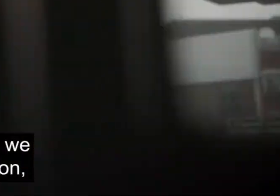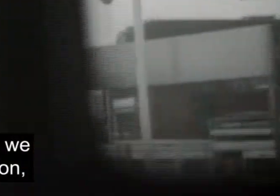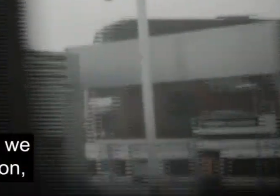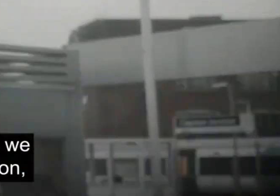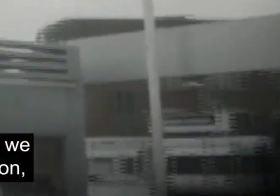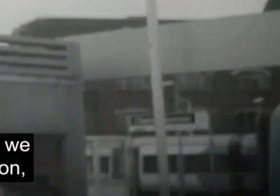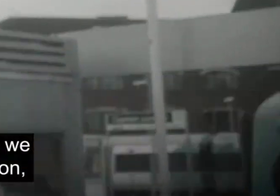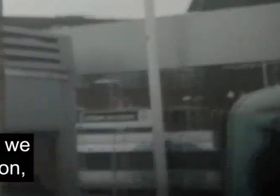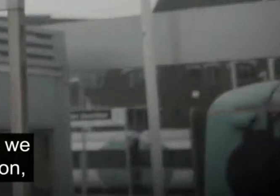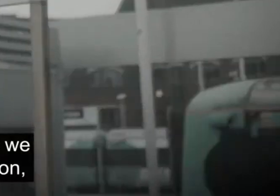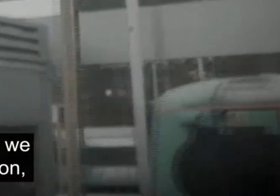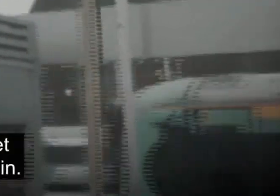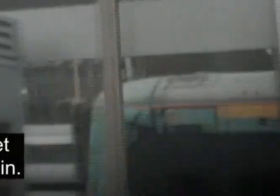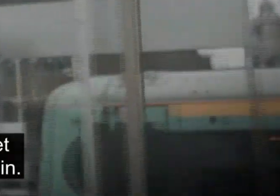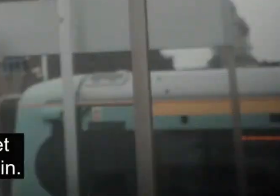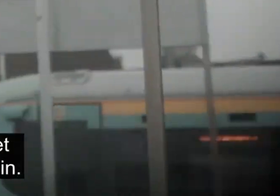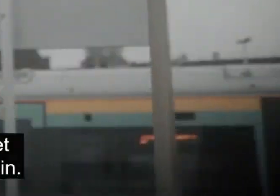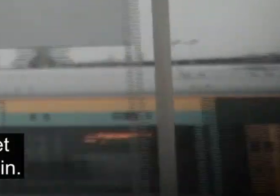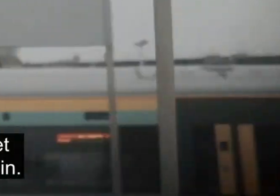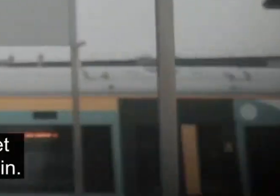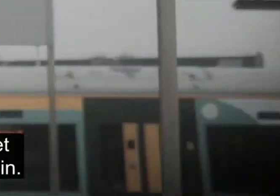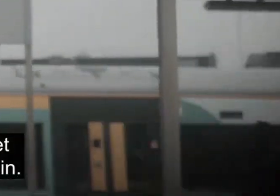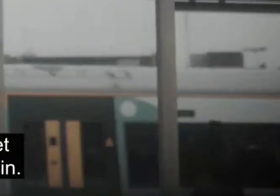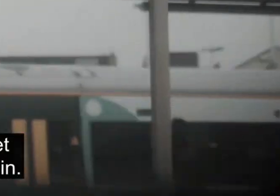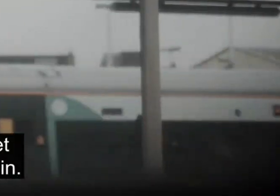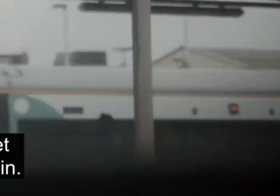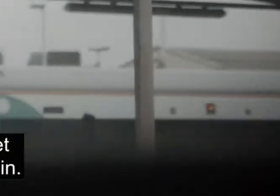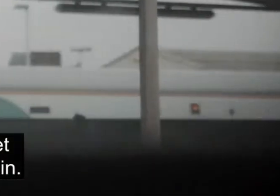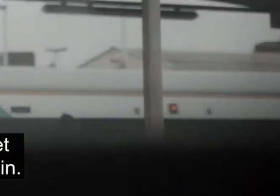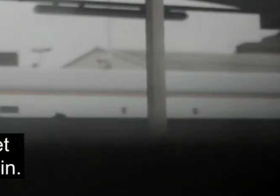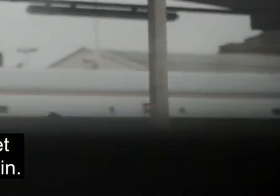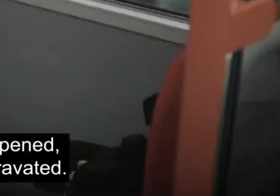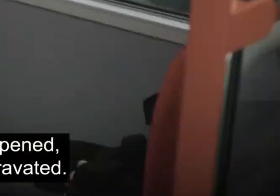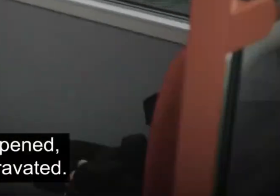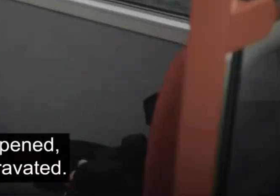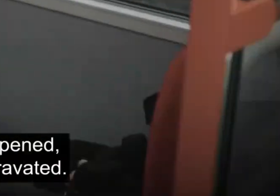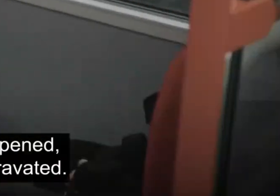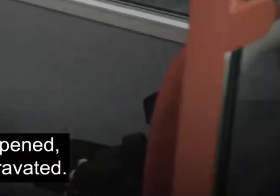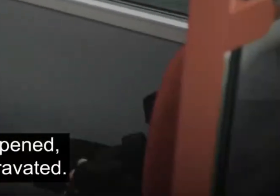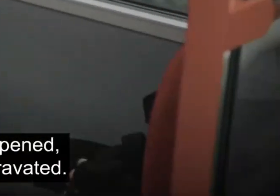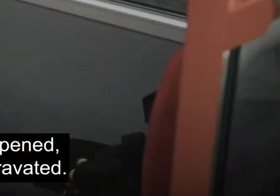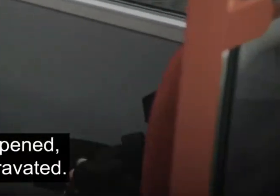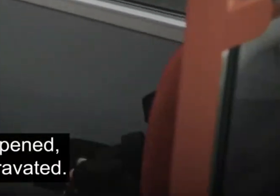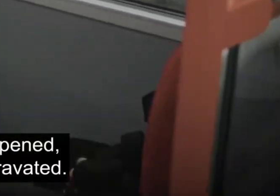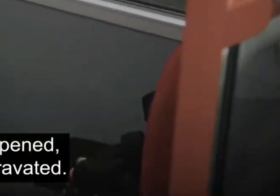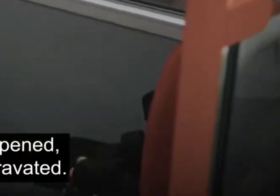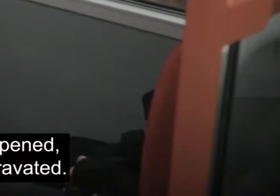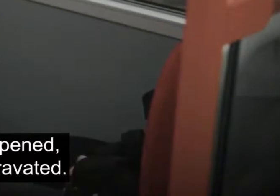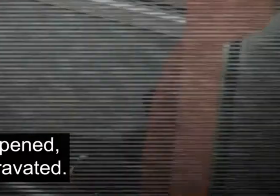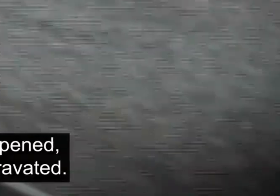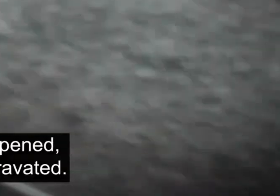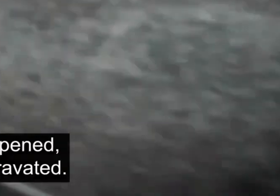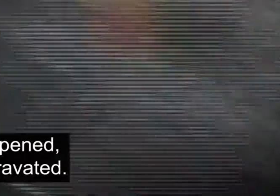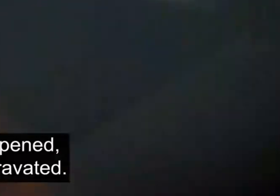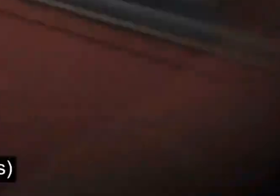Each time we stopped at a station, he would try to get her to leave the train. And each time this happened, he sort of got more